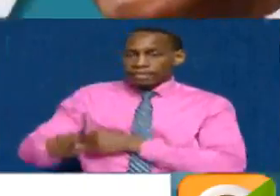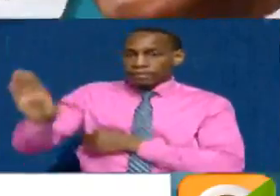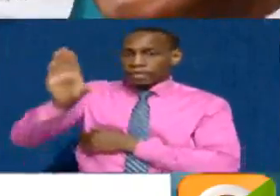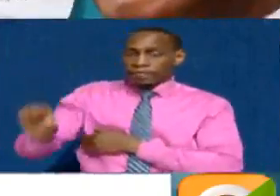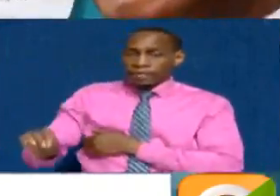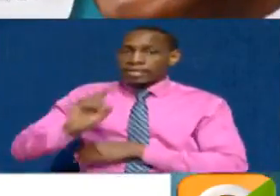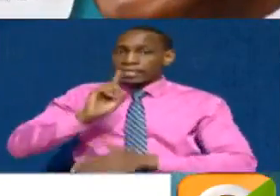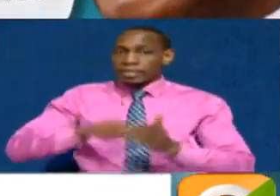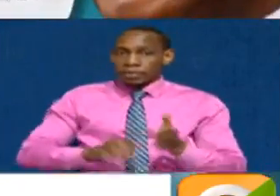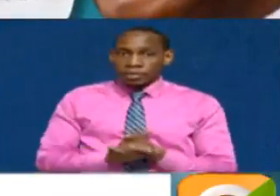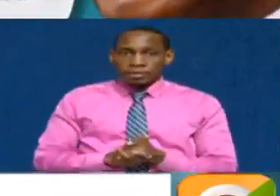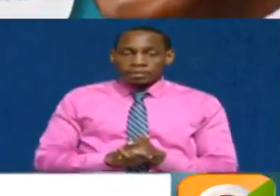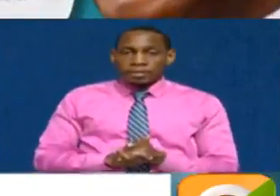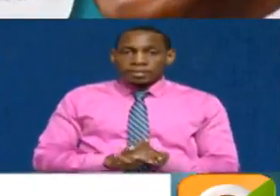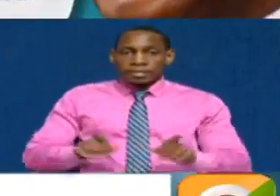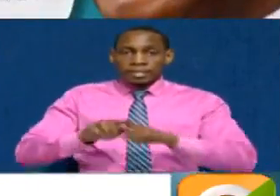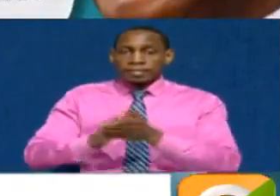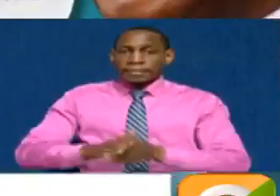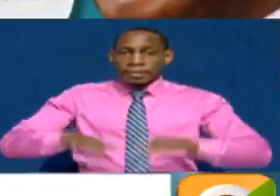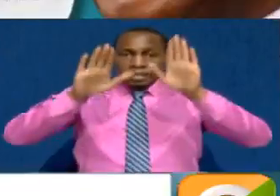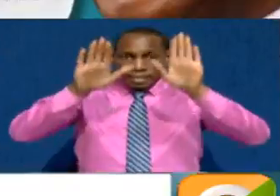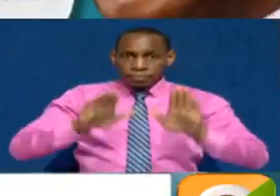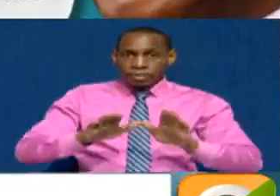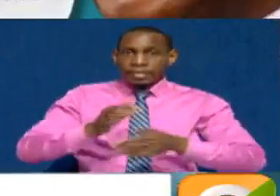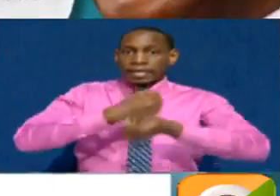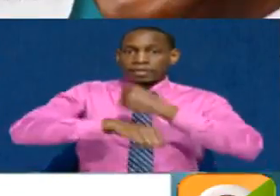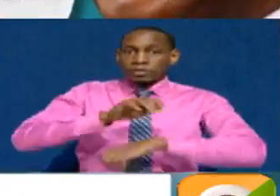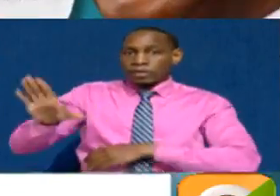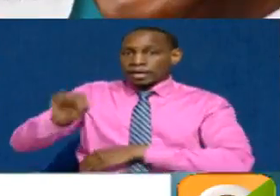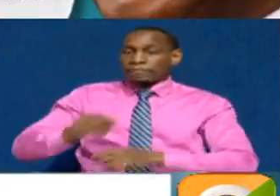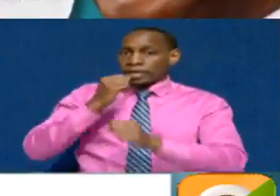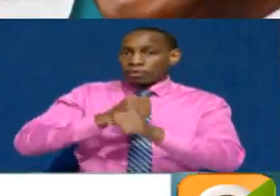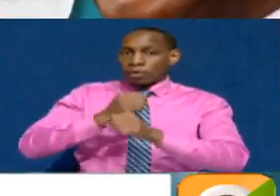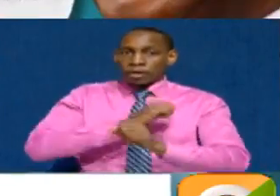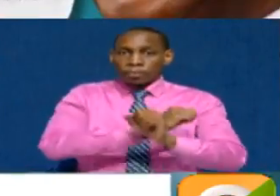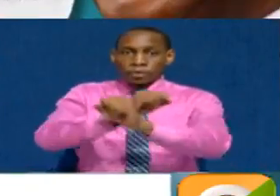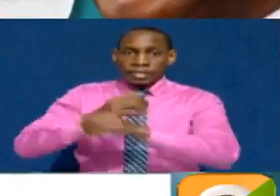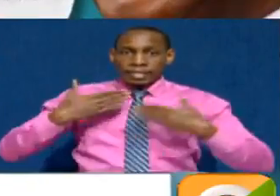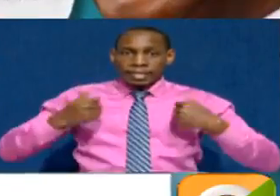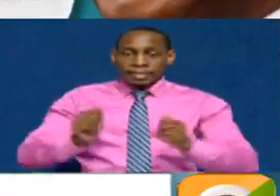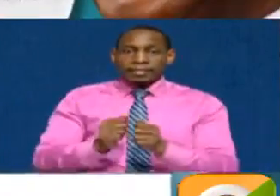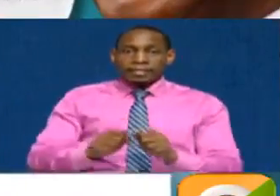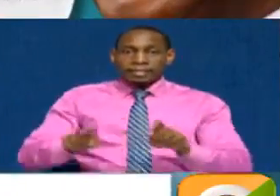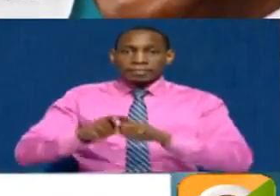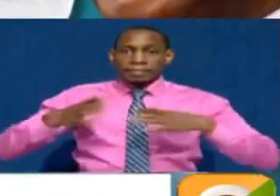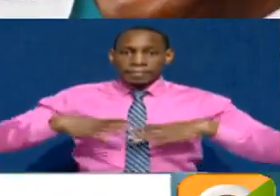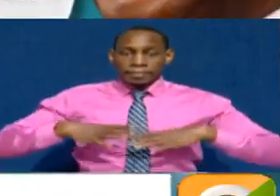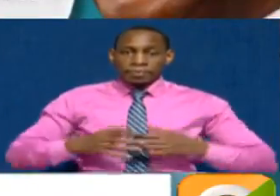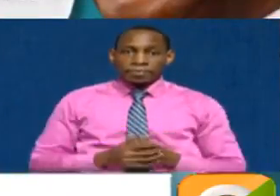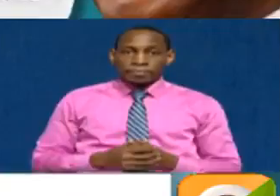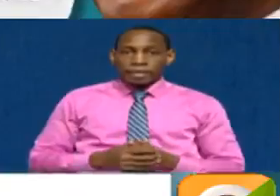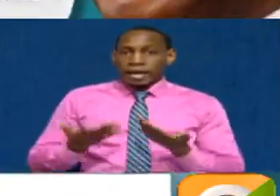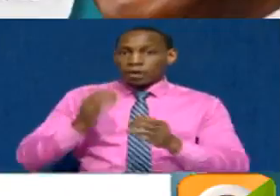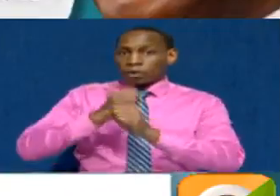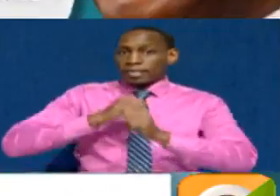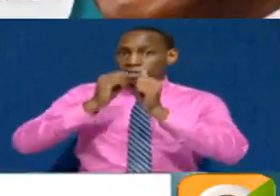President Cyril Ramaphosa said, quote, "This is a momentous step forward in Africa's efforts to safeguard the health and well-being of its people.